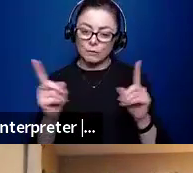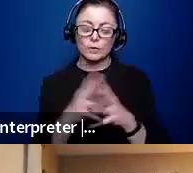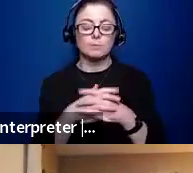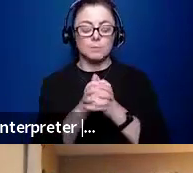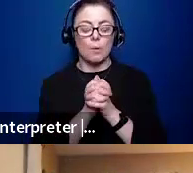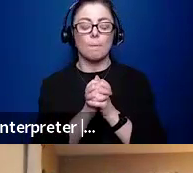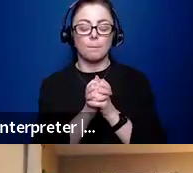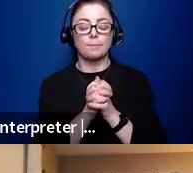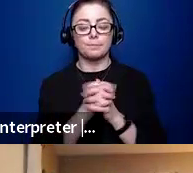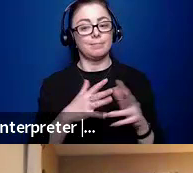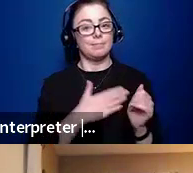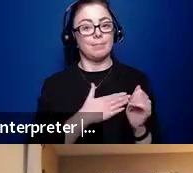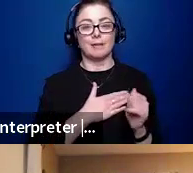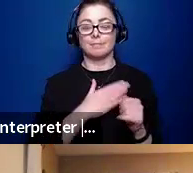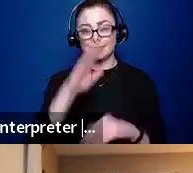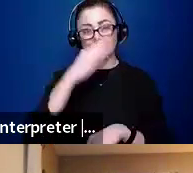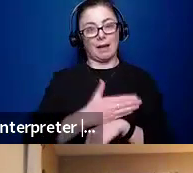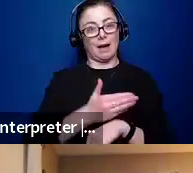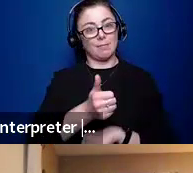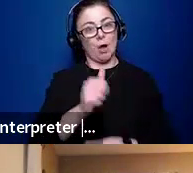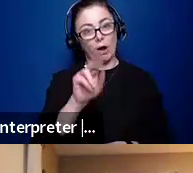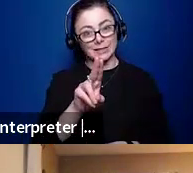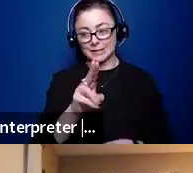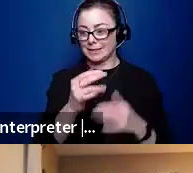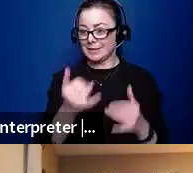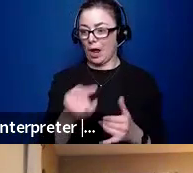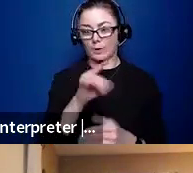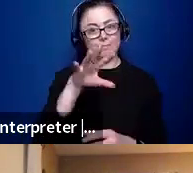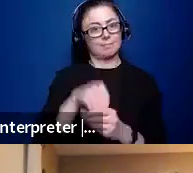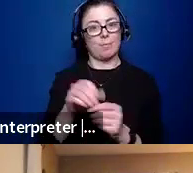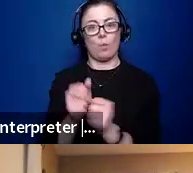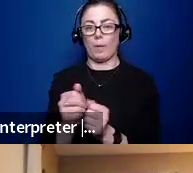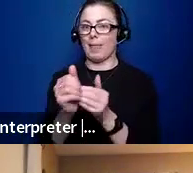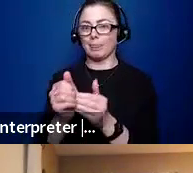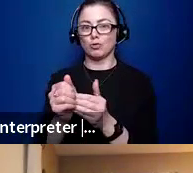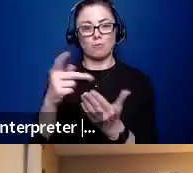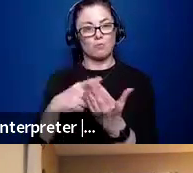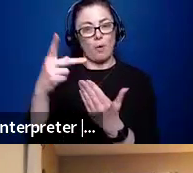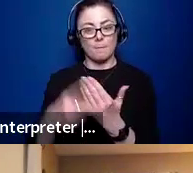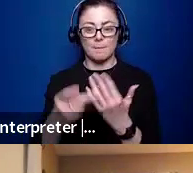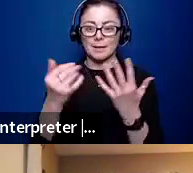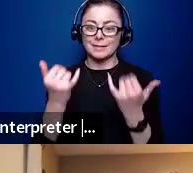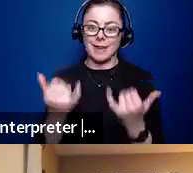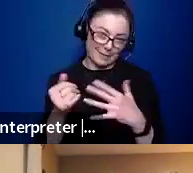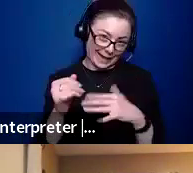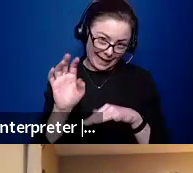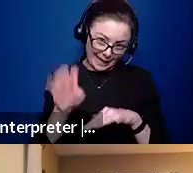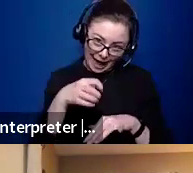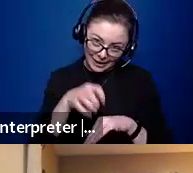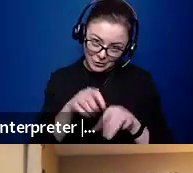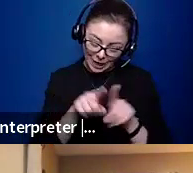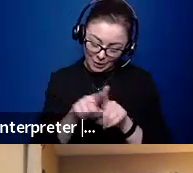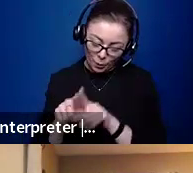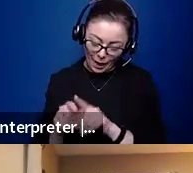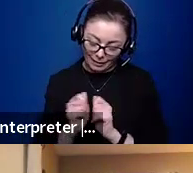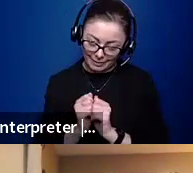my autistic son be in a leadership program and is now engaged as well,